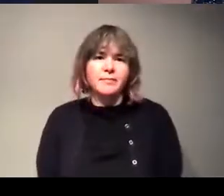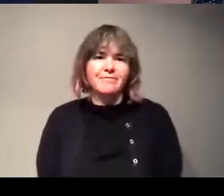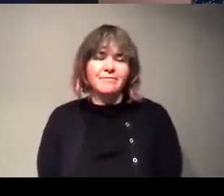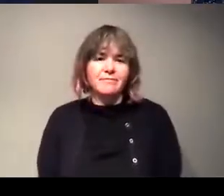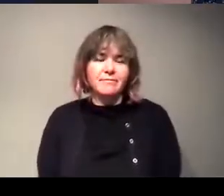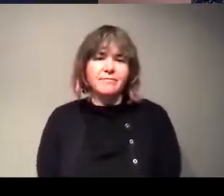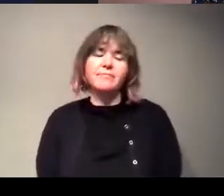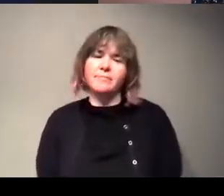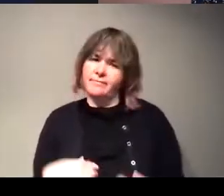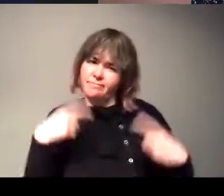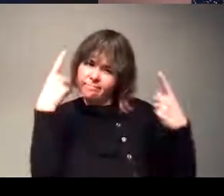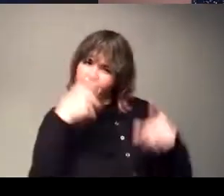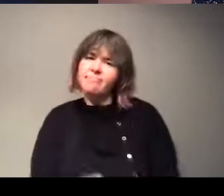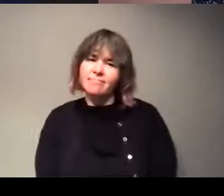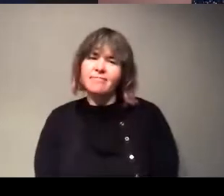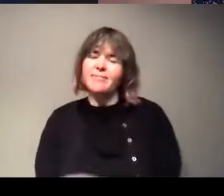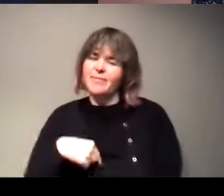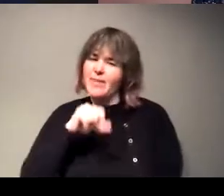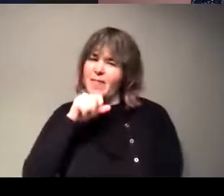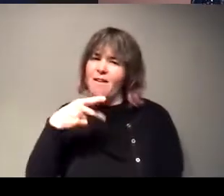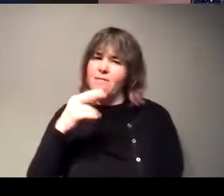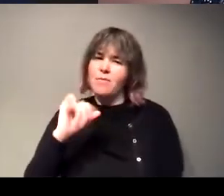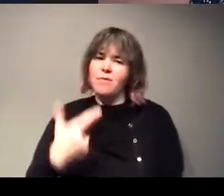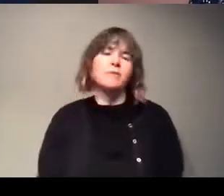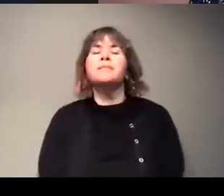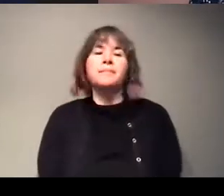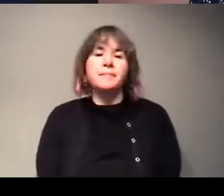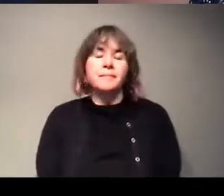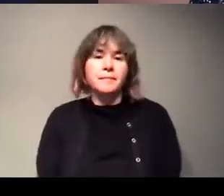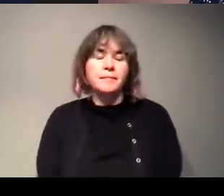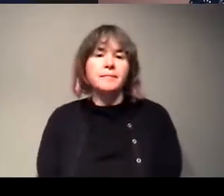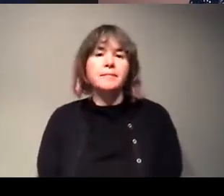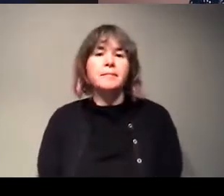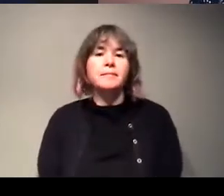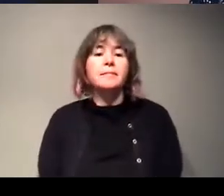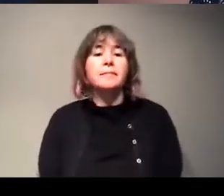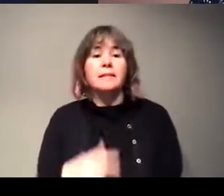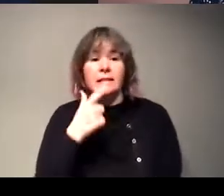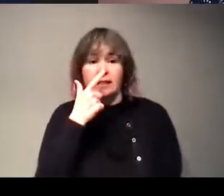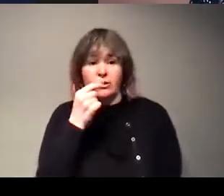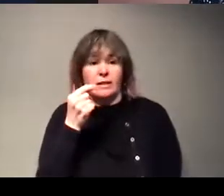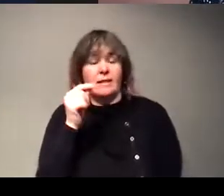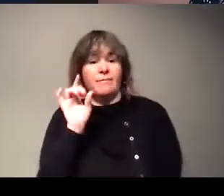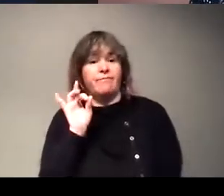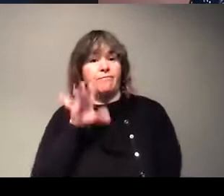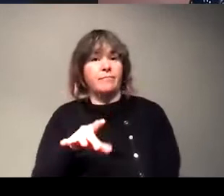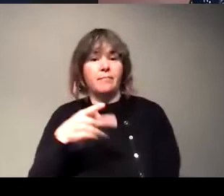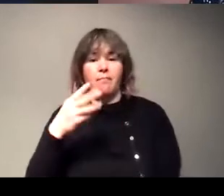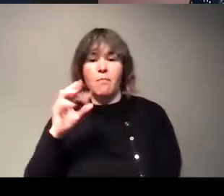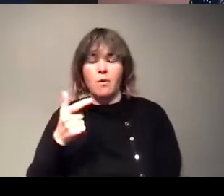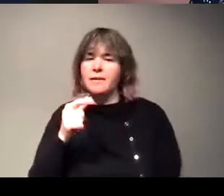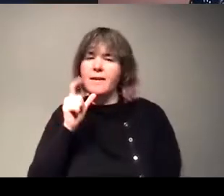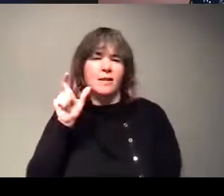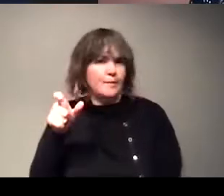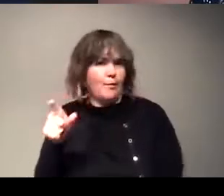I couldn't agree more. I do love the porgs. And interesting fact about Star Wars, the porgs were not supposed to be there